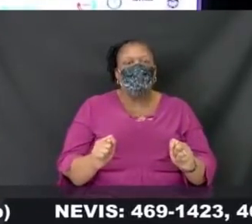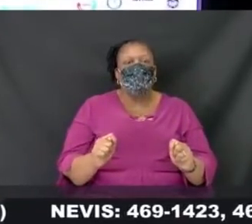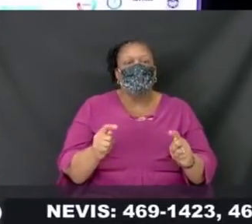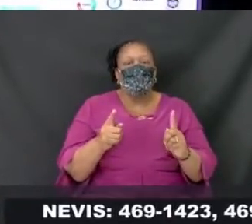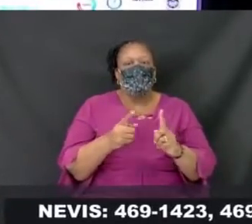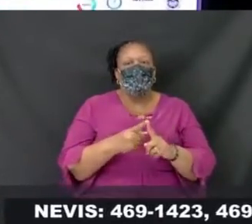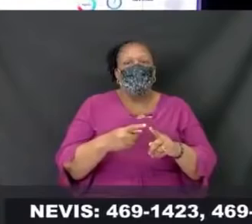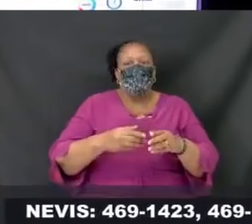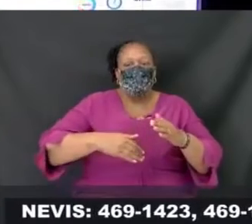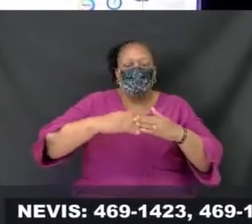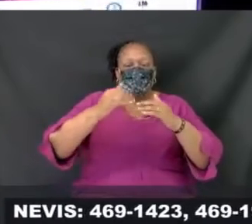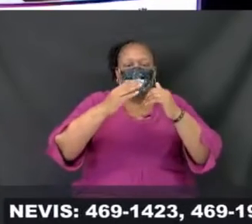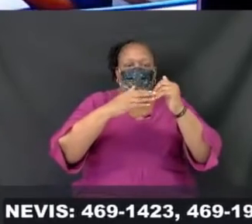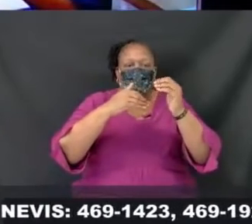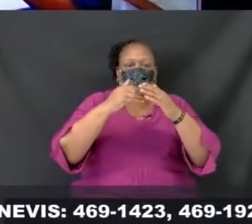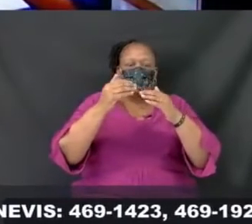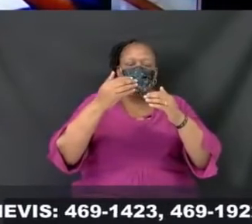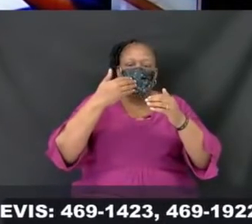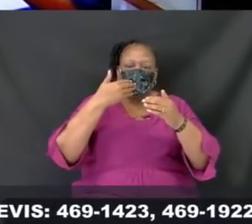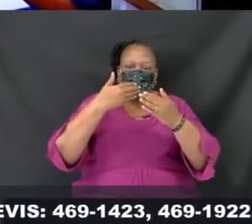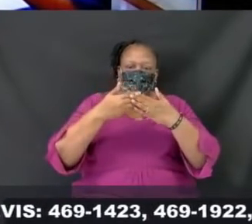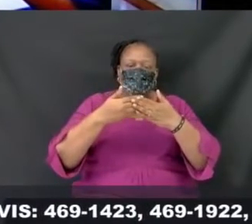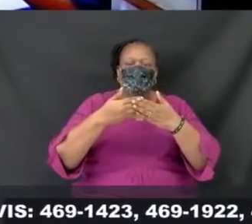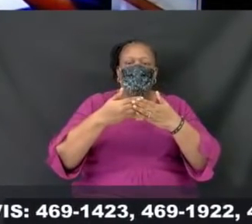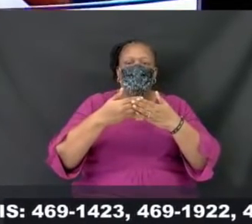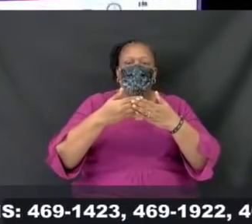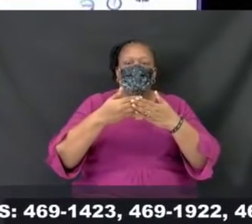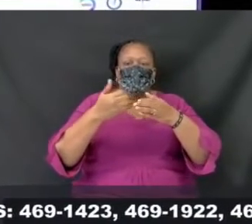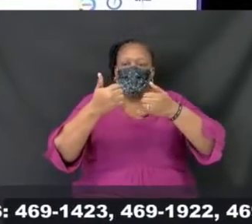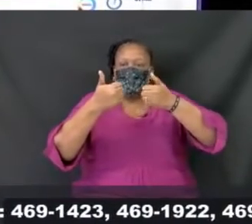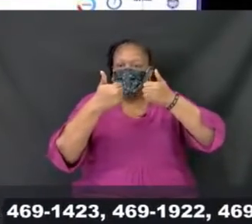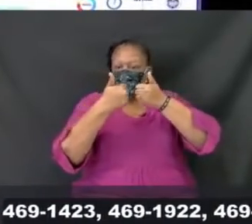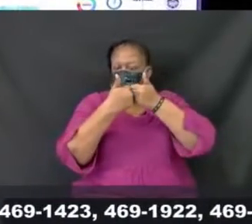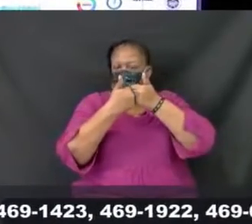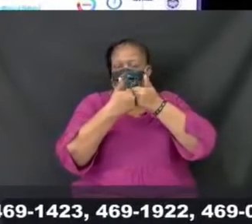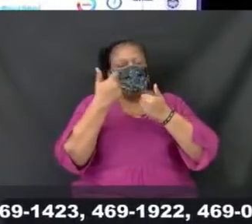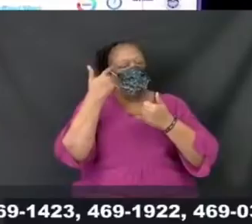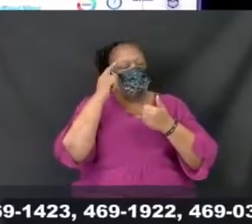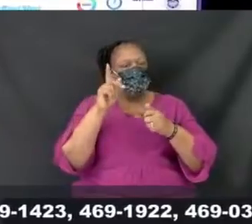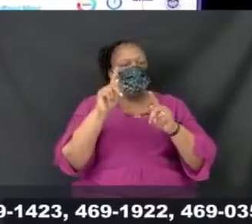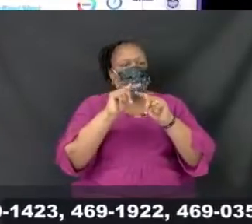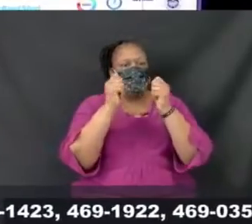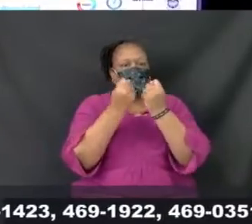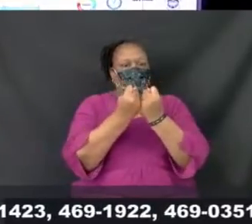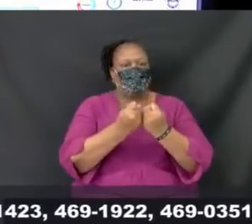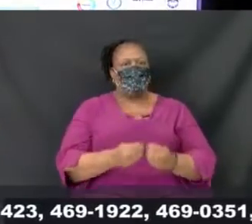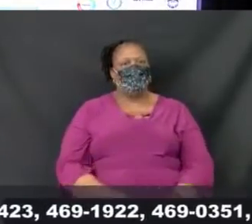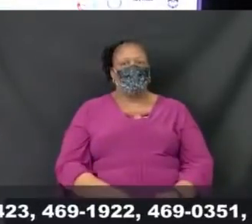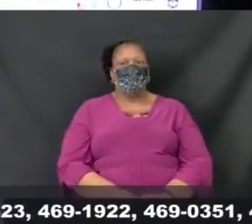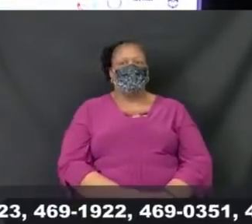sporting community. I don't know if any other of my colleagues want to add anything else.